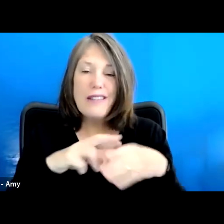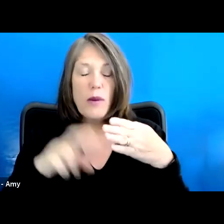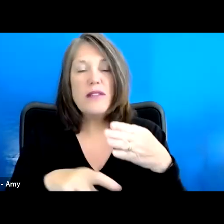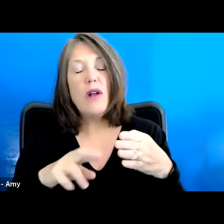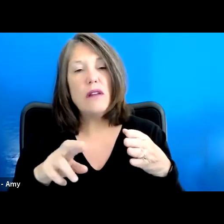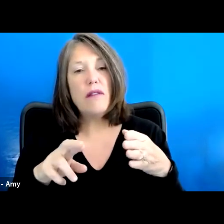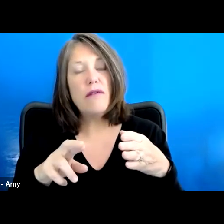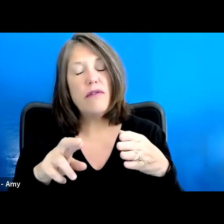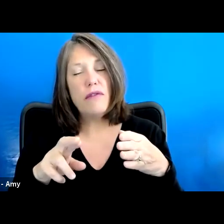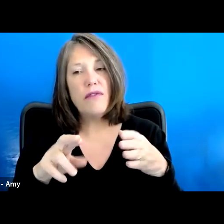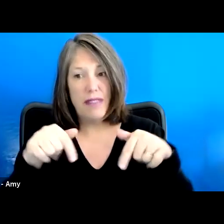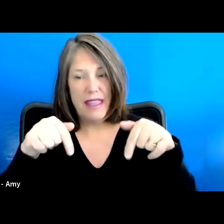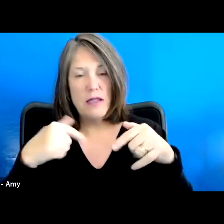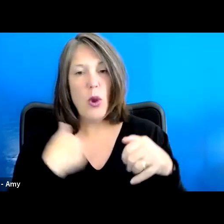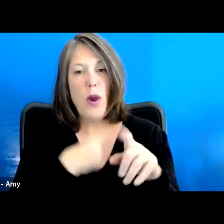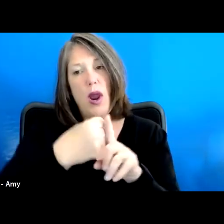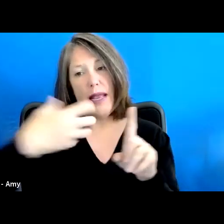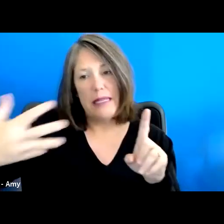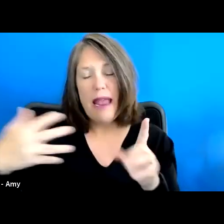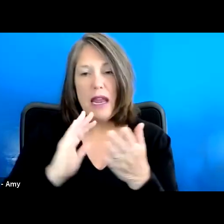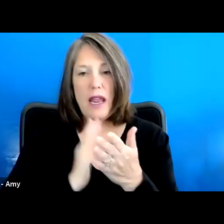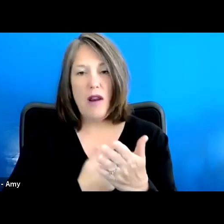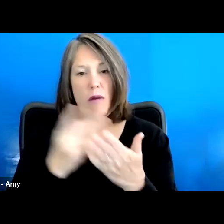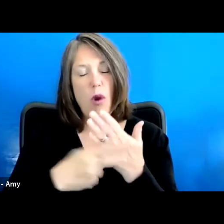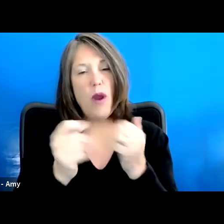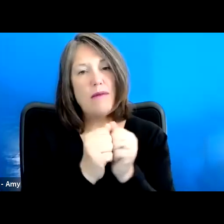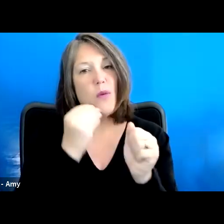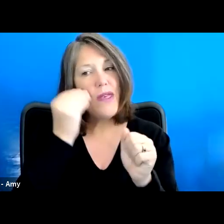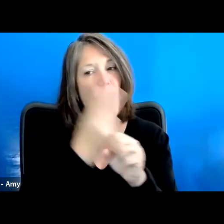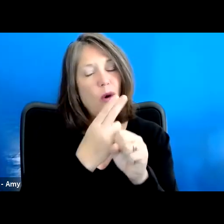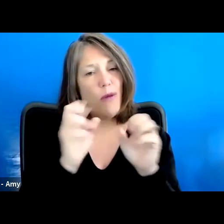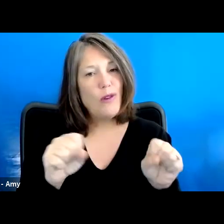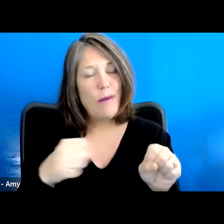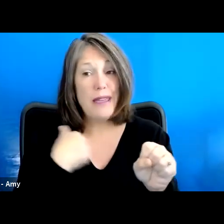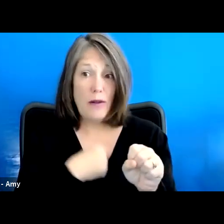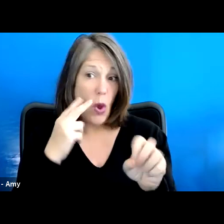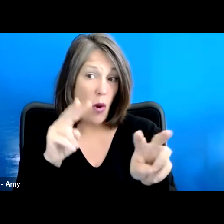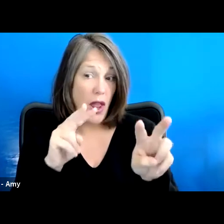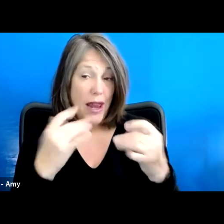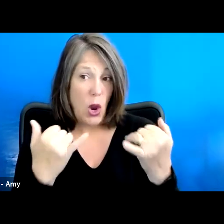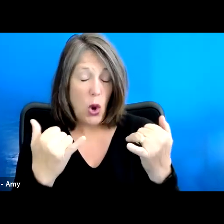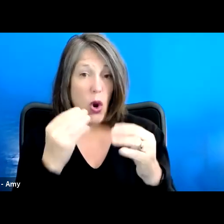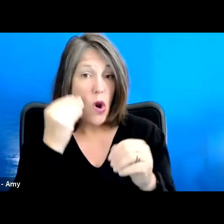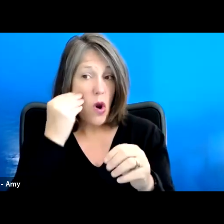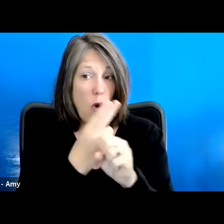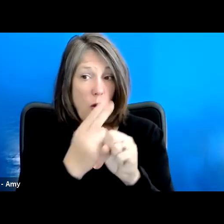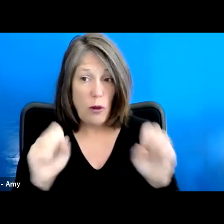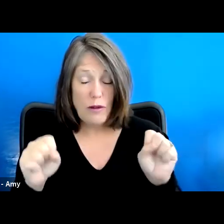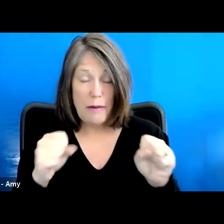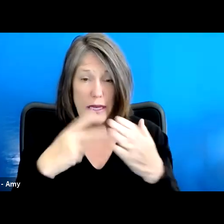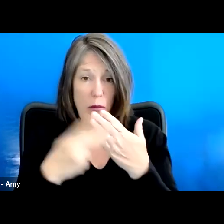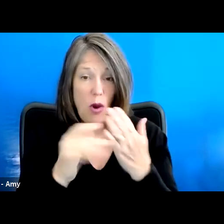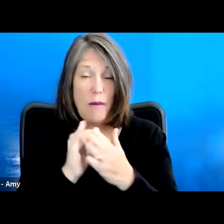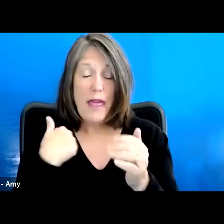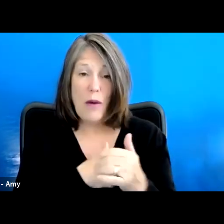expanding our programs in the areas of home usability. So we're looking at our current home usability program, which we